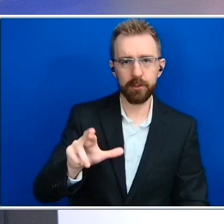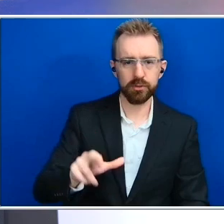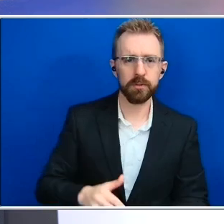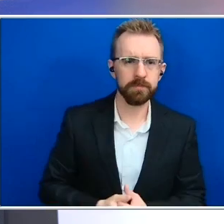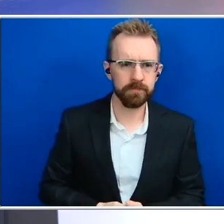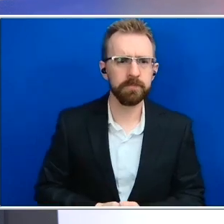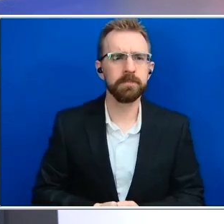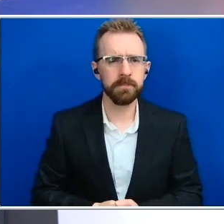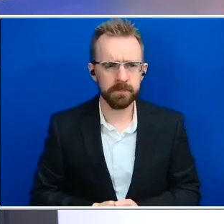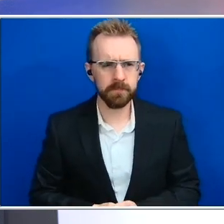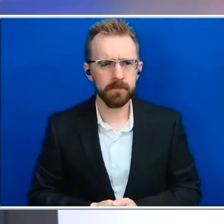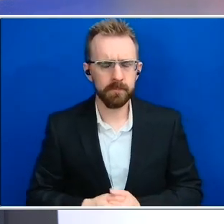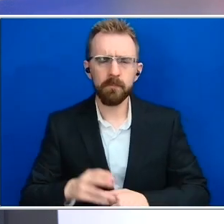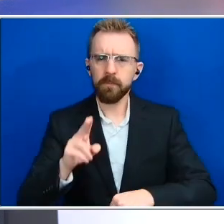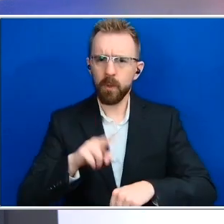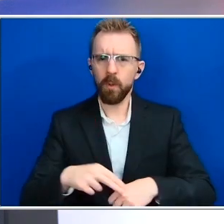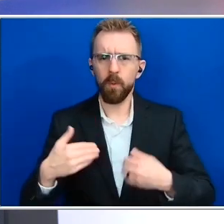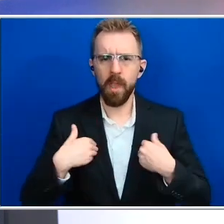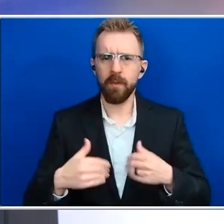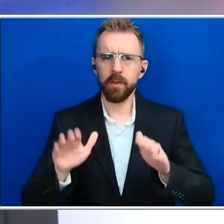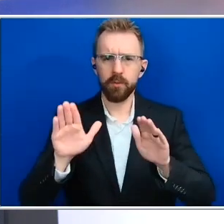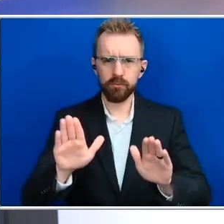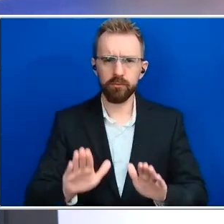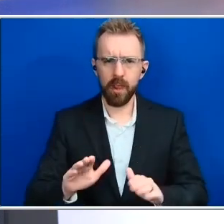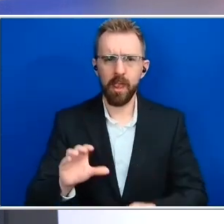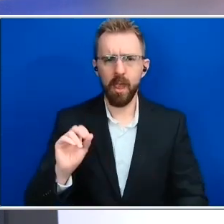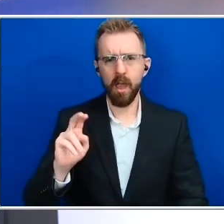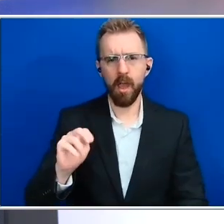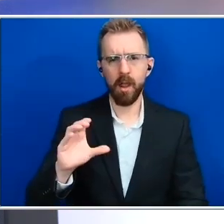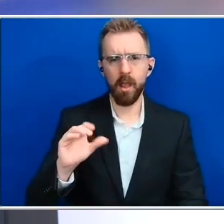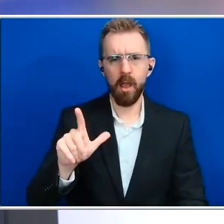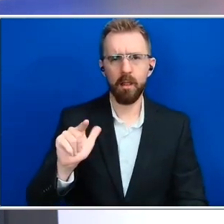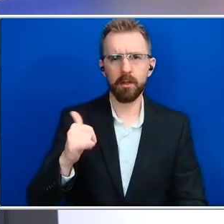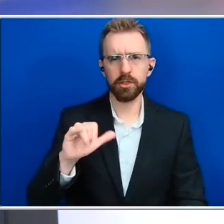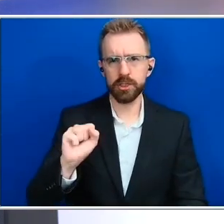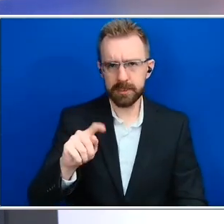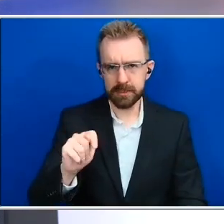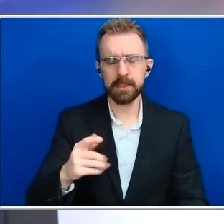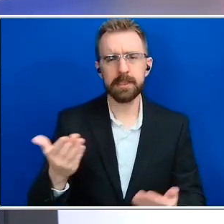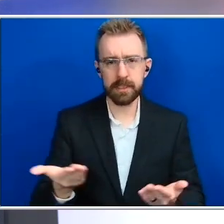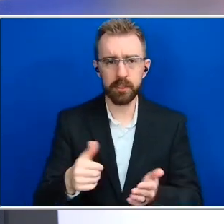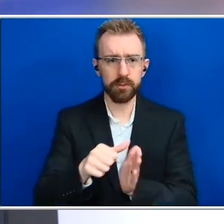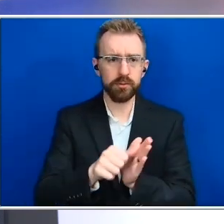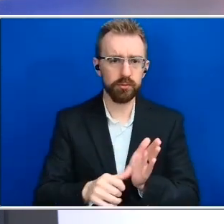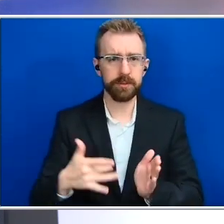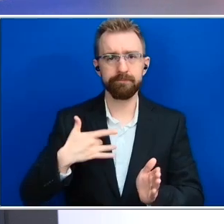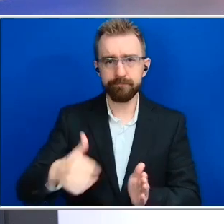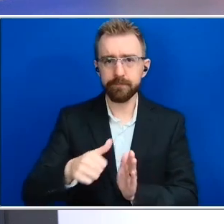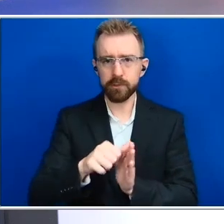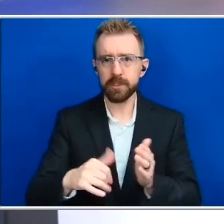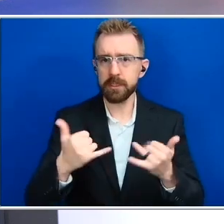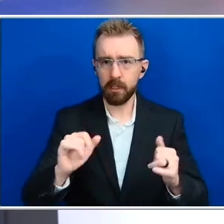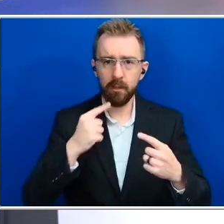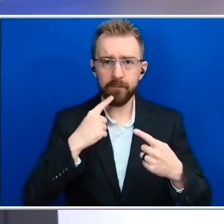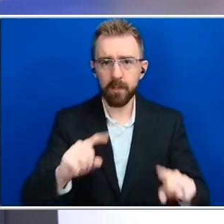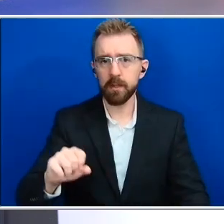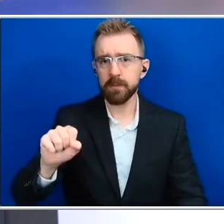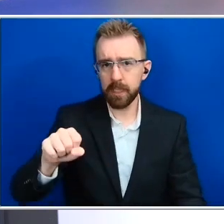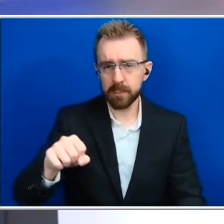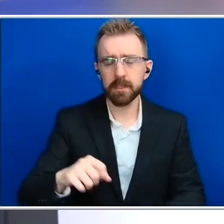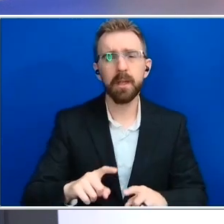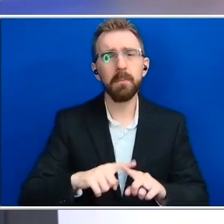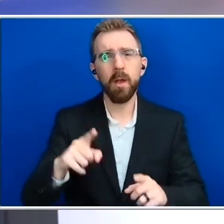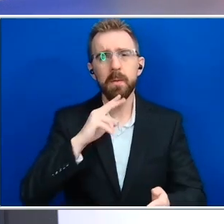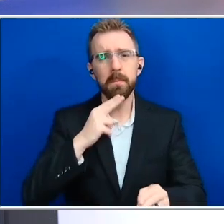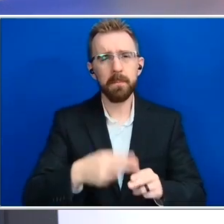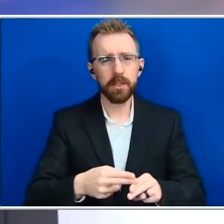course, we have great oncologic surgeons here. The traditional surgical options are still effective, but you mentioned some of the complication.